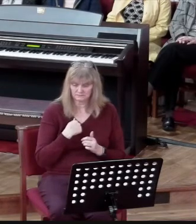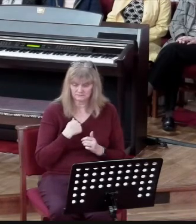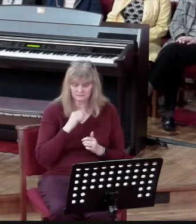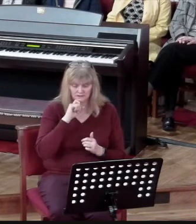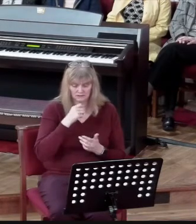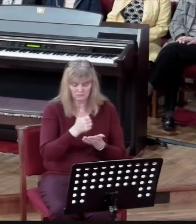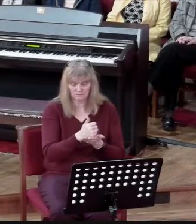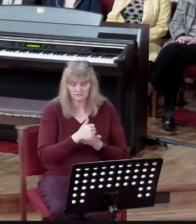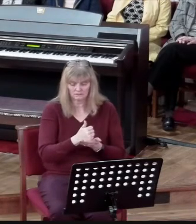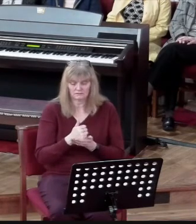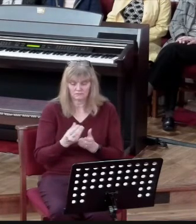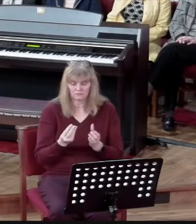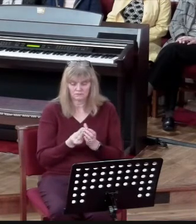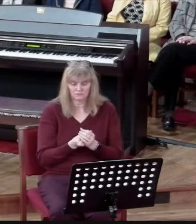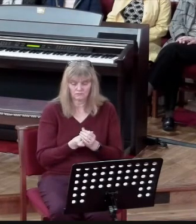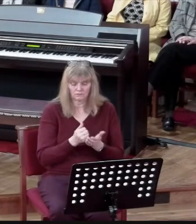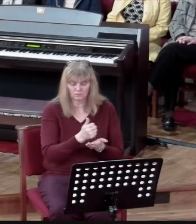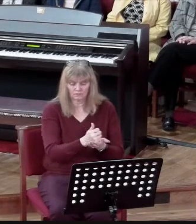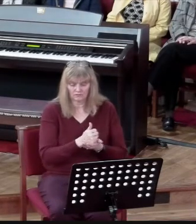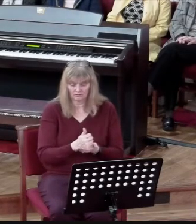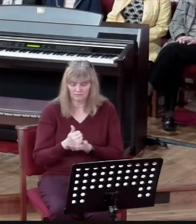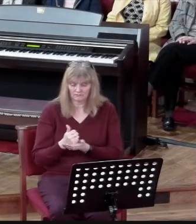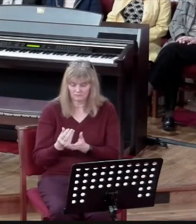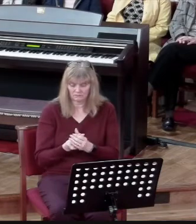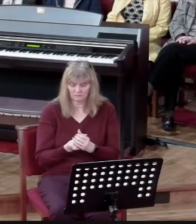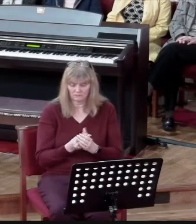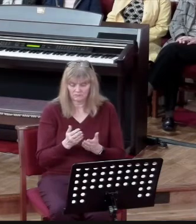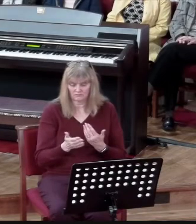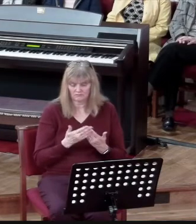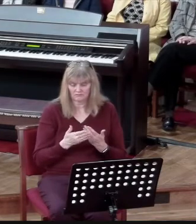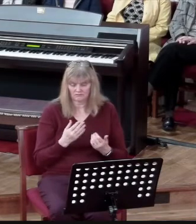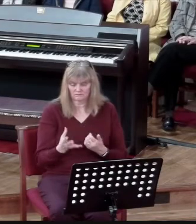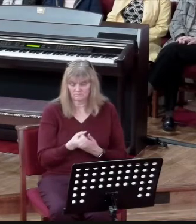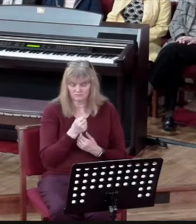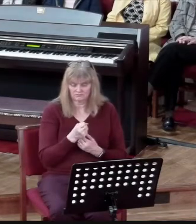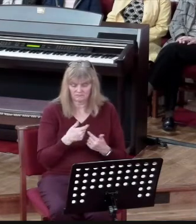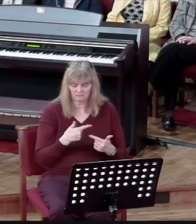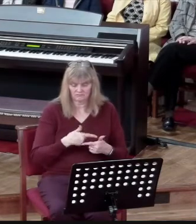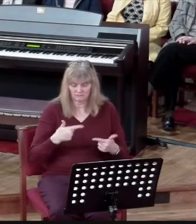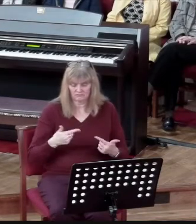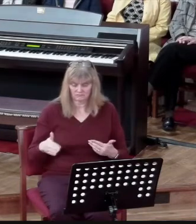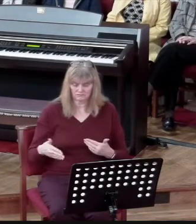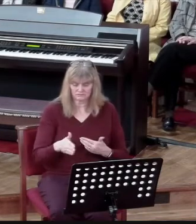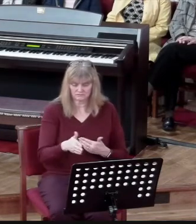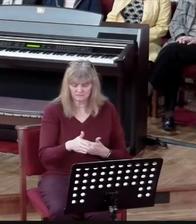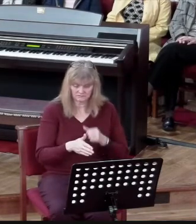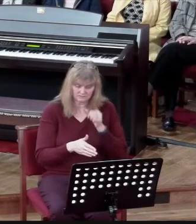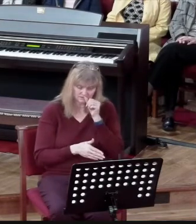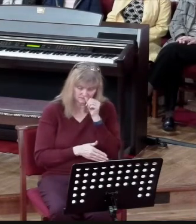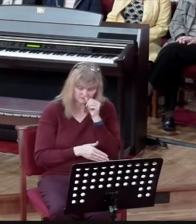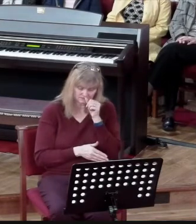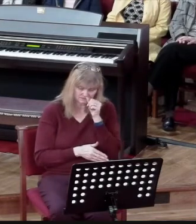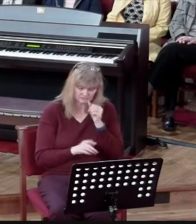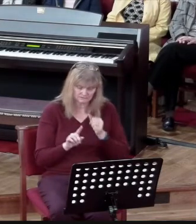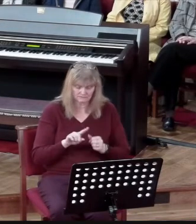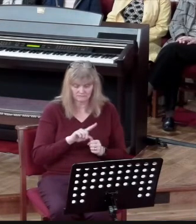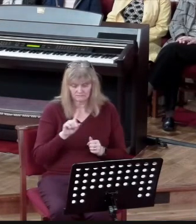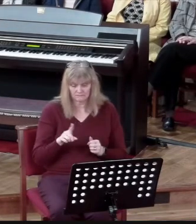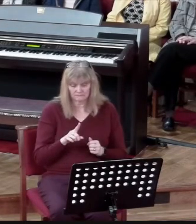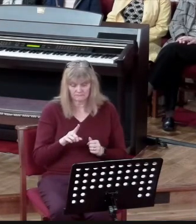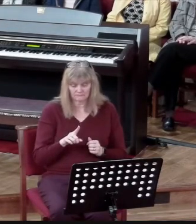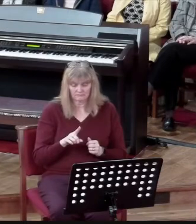the disciples in the boat with a fish overflowing. And that could be a reference to John 21, but it could also